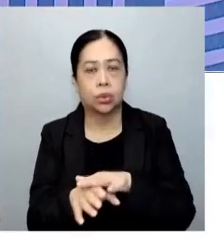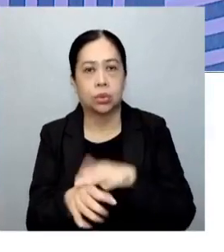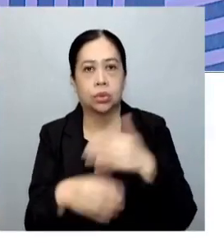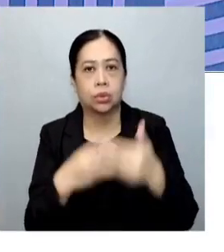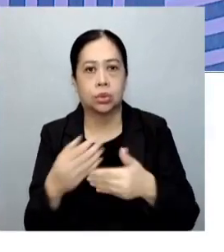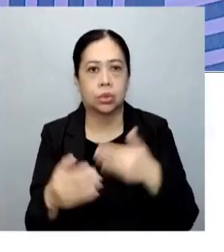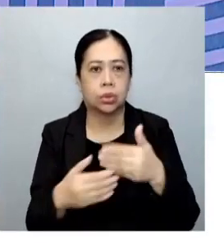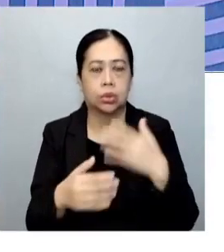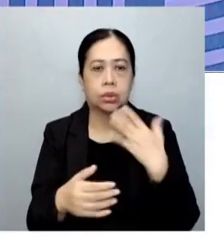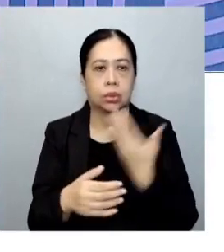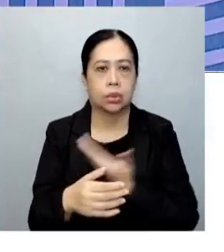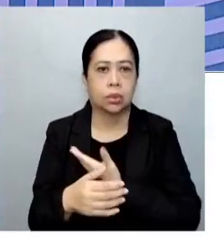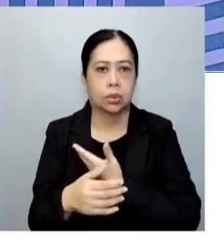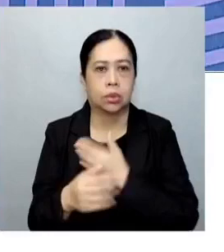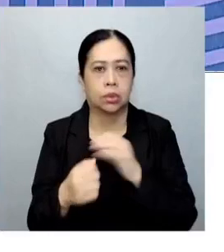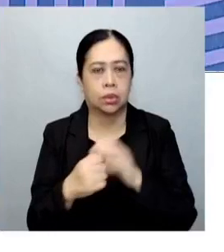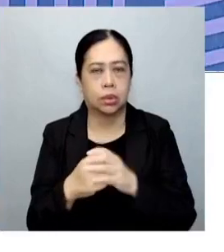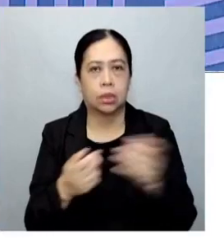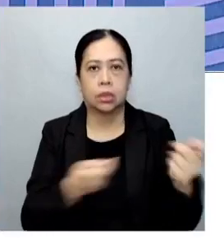our trading partners.